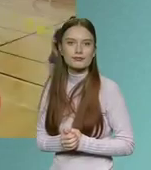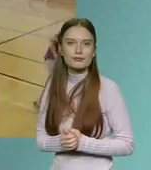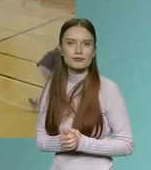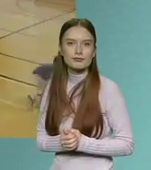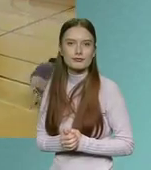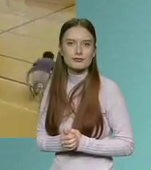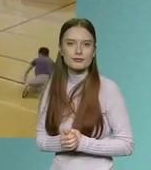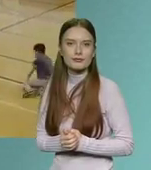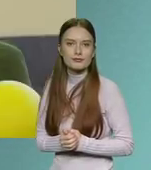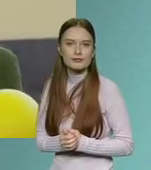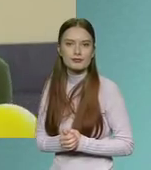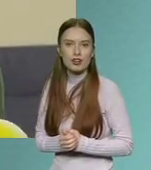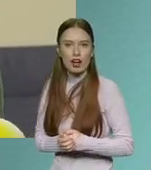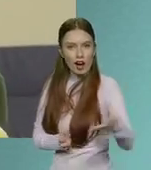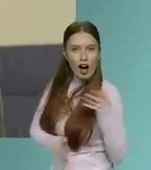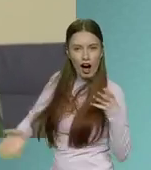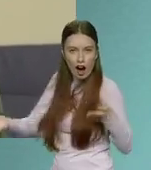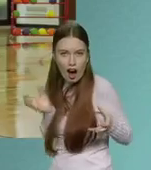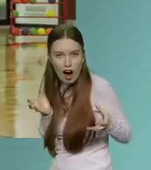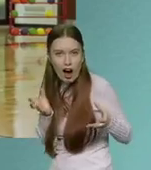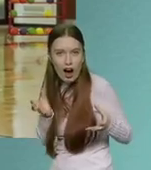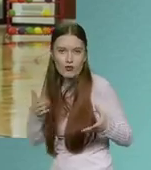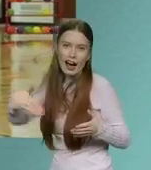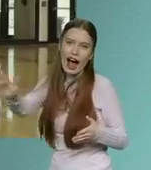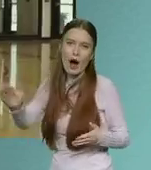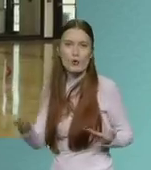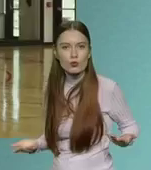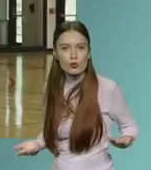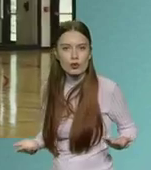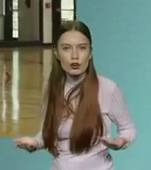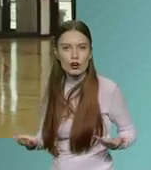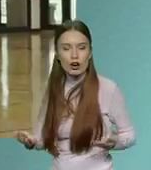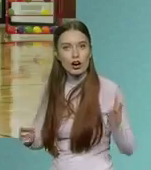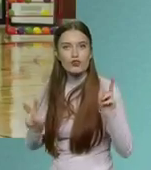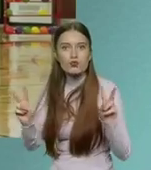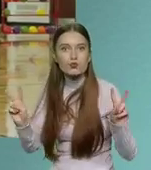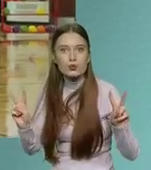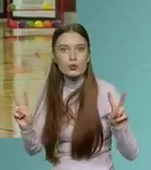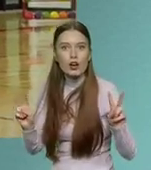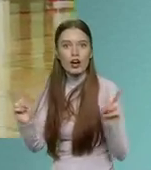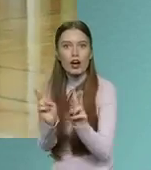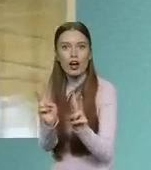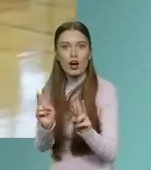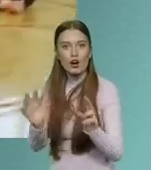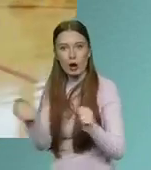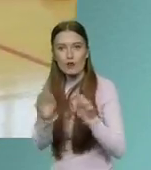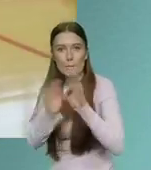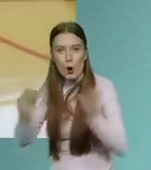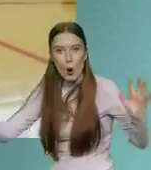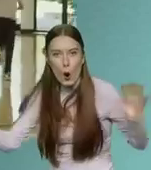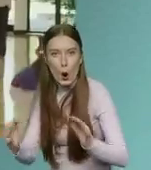hit. Double hit, Curtis, Rainy, you're out! The game's tied up. Everyone, grab a ball!